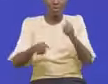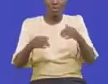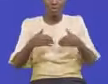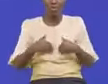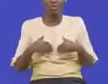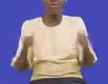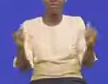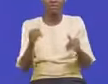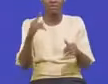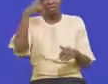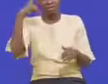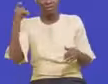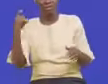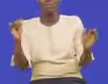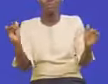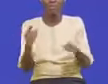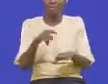tagbɔgbɔgblɔ dɔ.